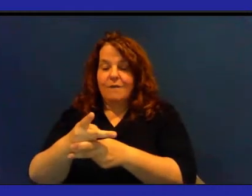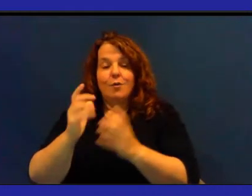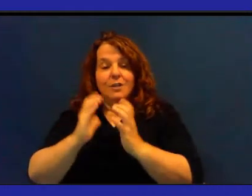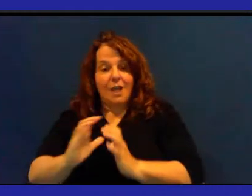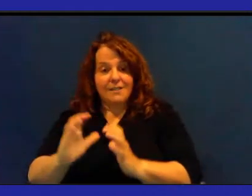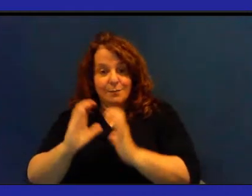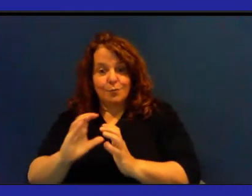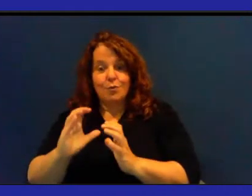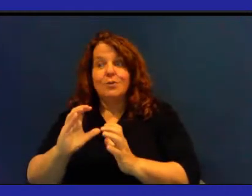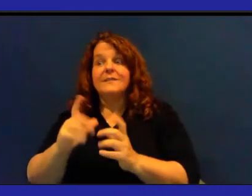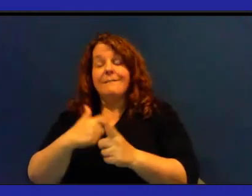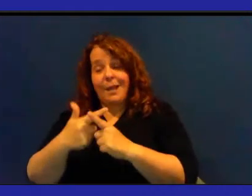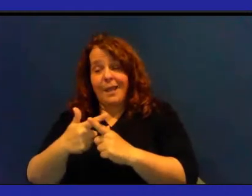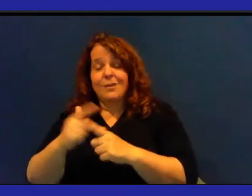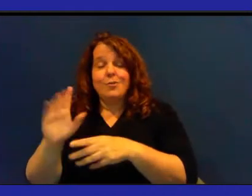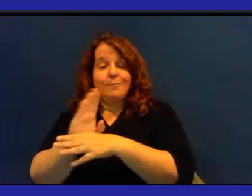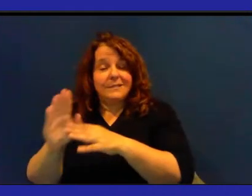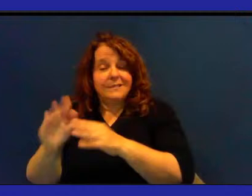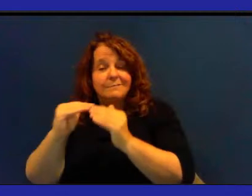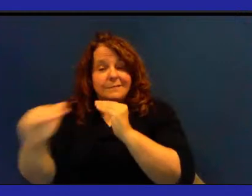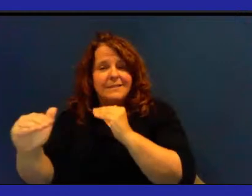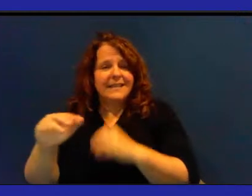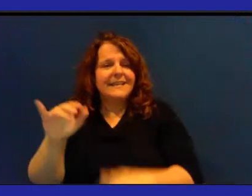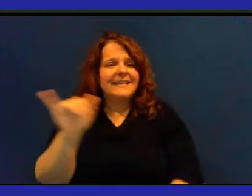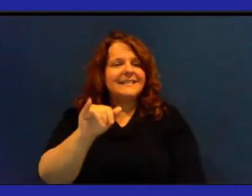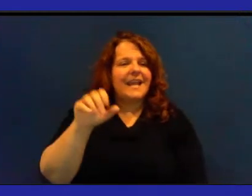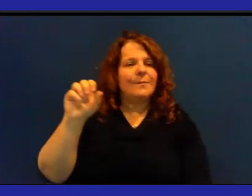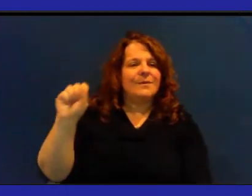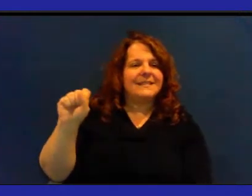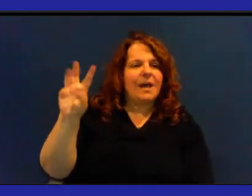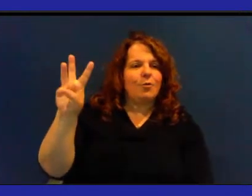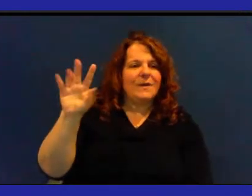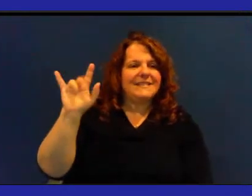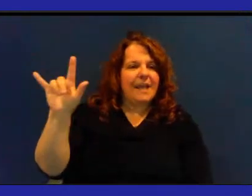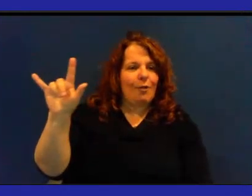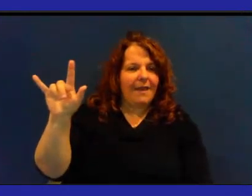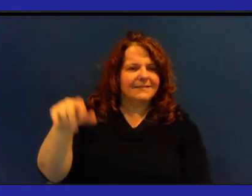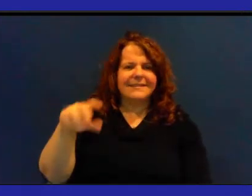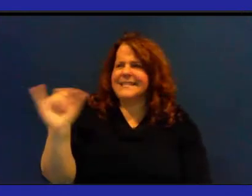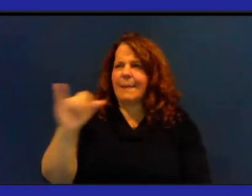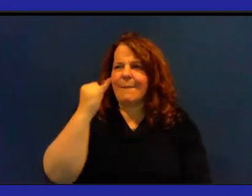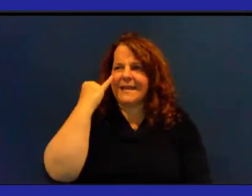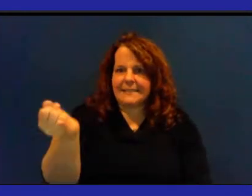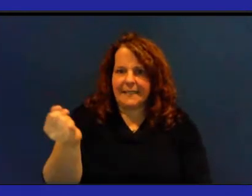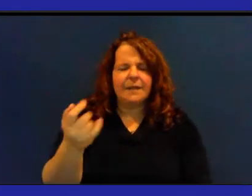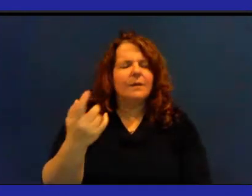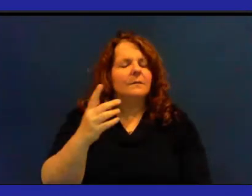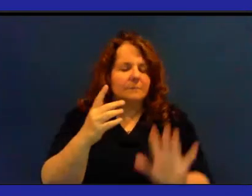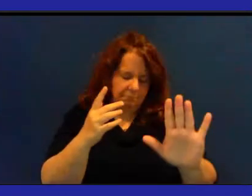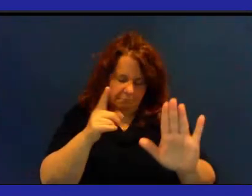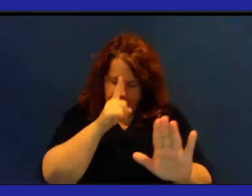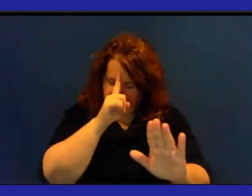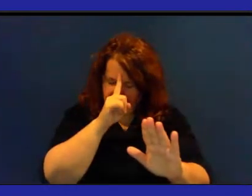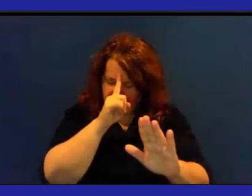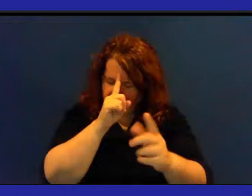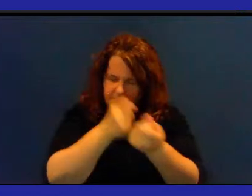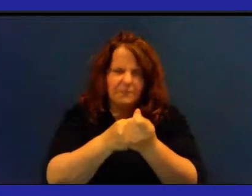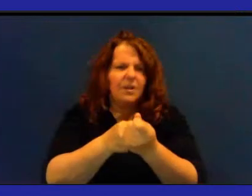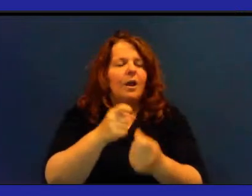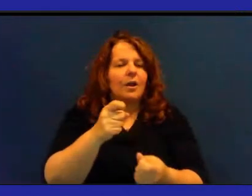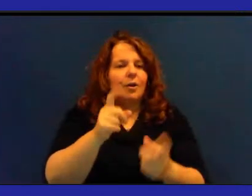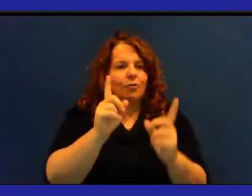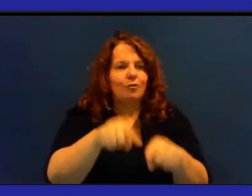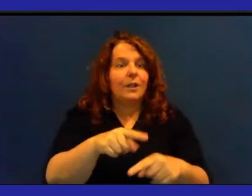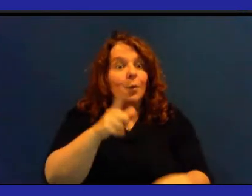its employees and that they get high ratings for that airline. We 100% agree, right? Who would you rather